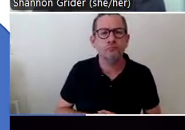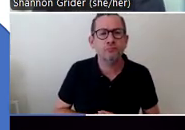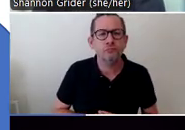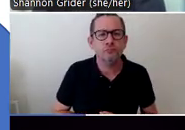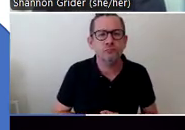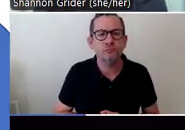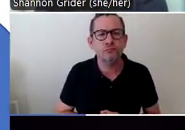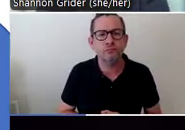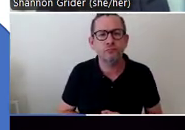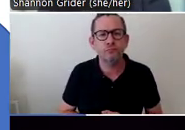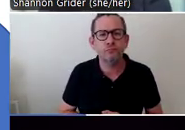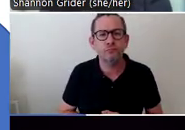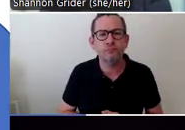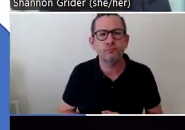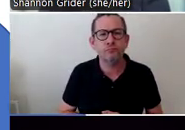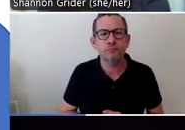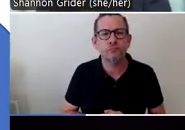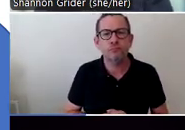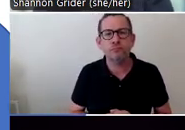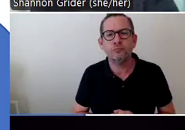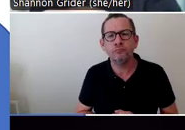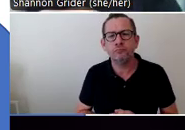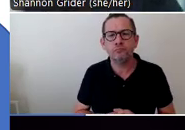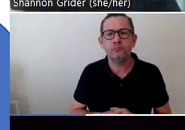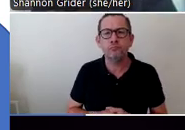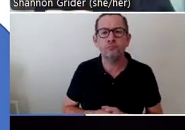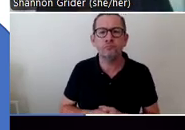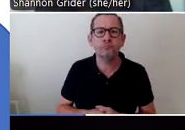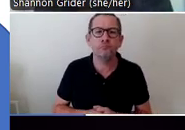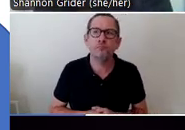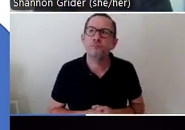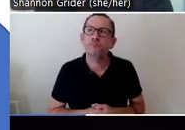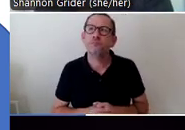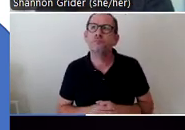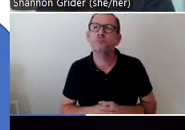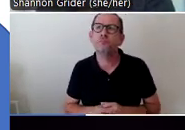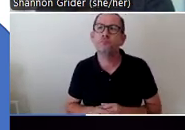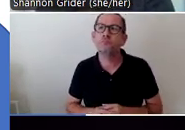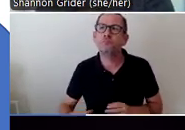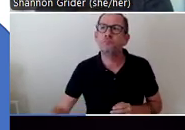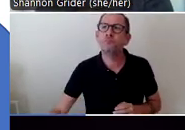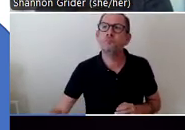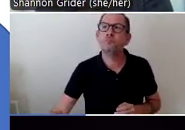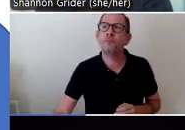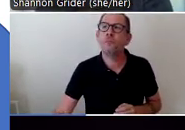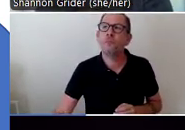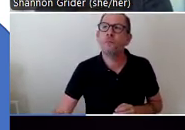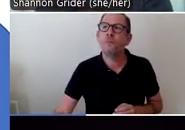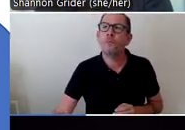services? Does anyone have anything to add to what your access to services means?